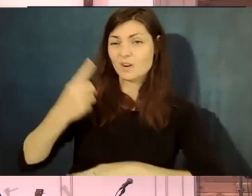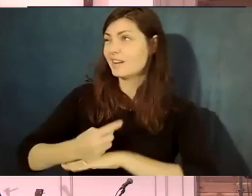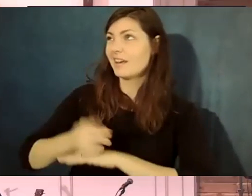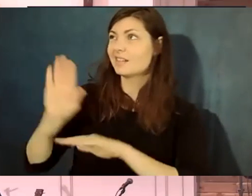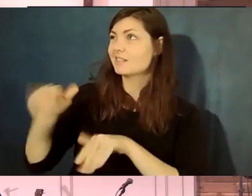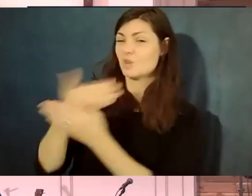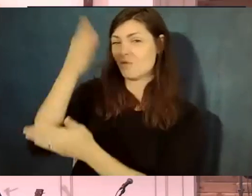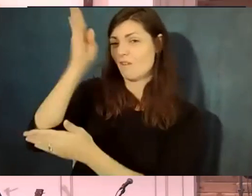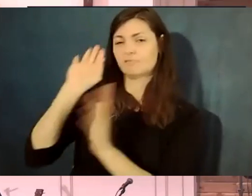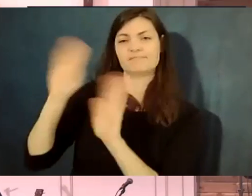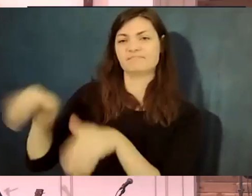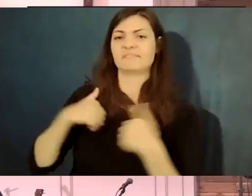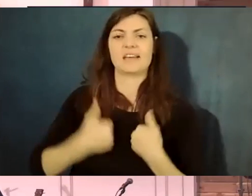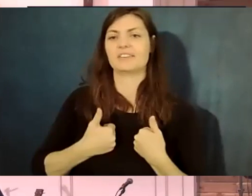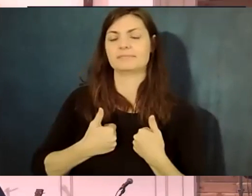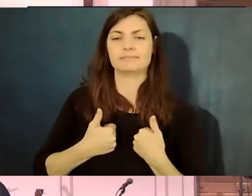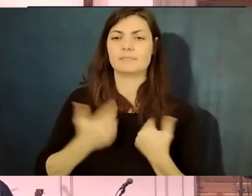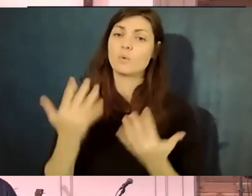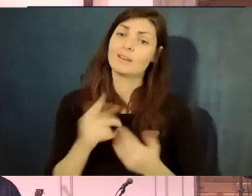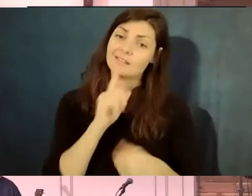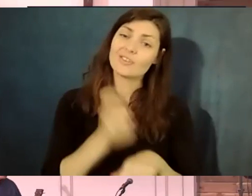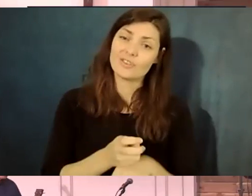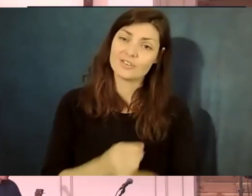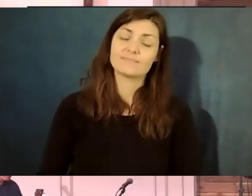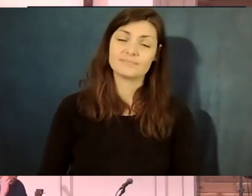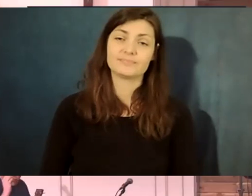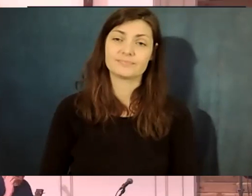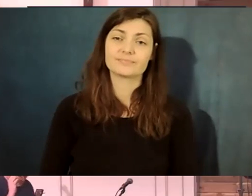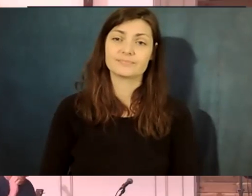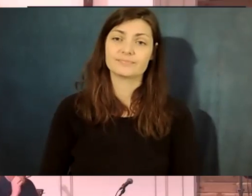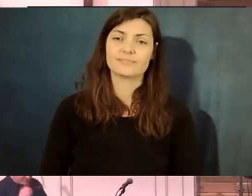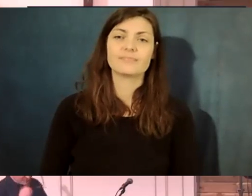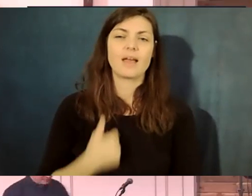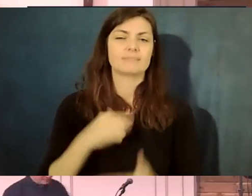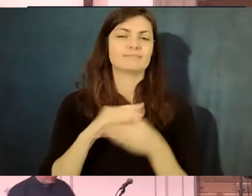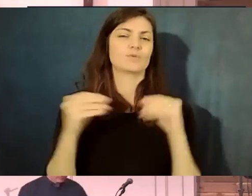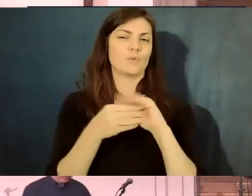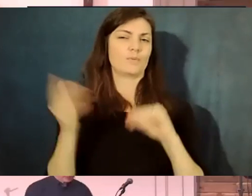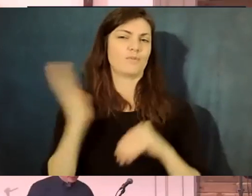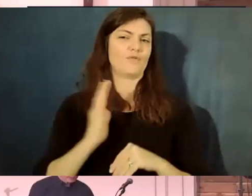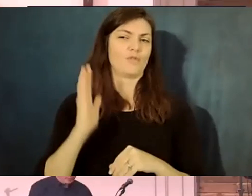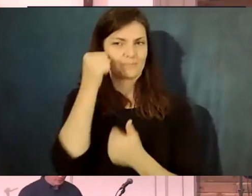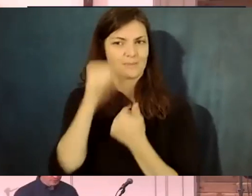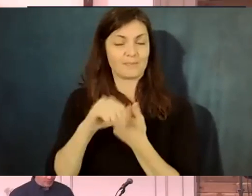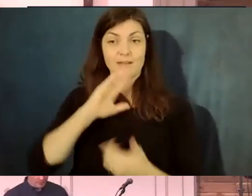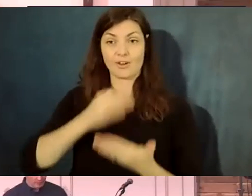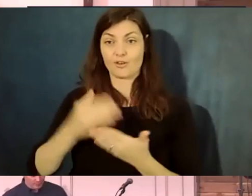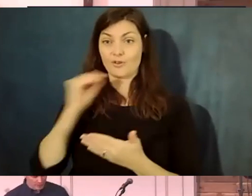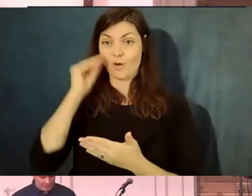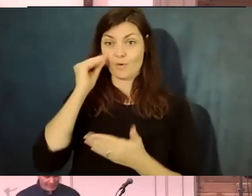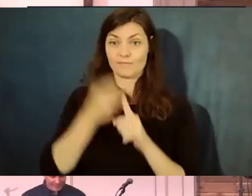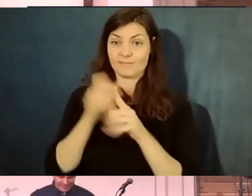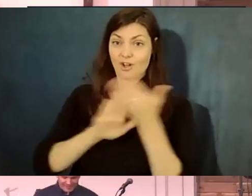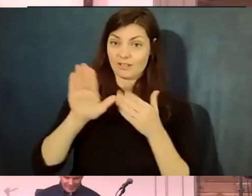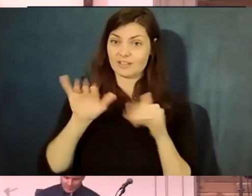God. Waiting is hard. I've used the illustration before, but I was reminded of it. Our daughter's home from college for a little